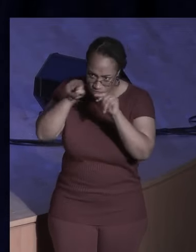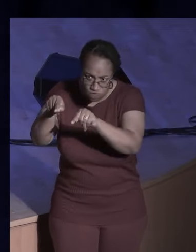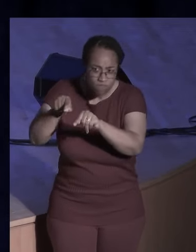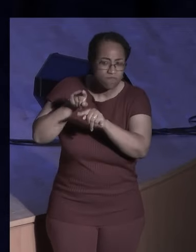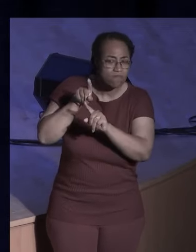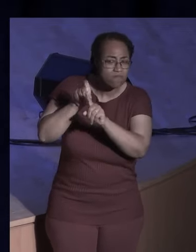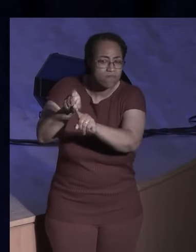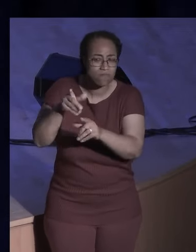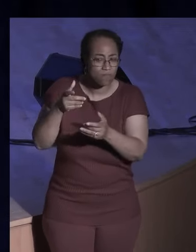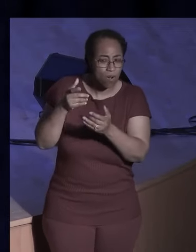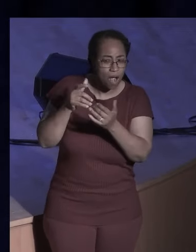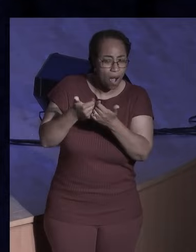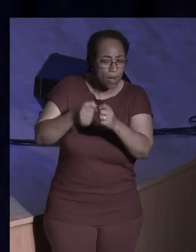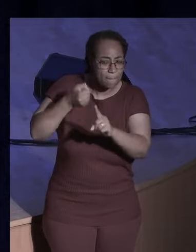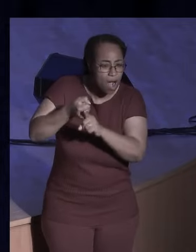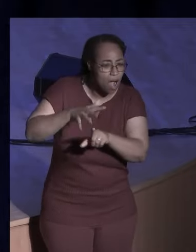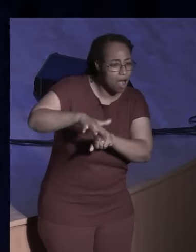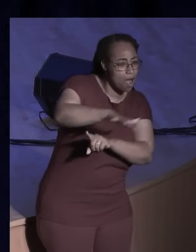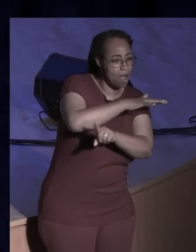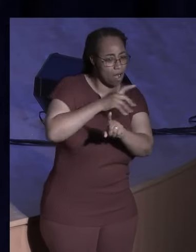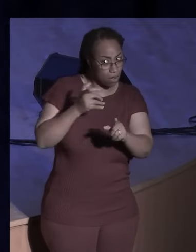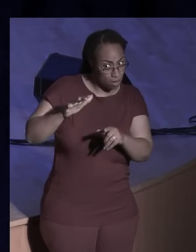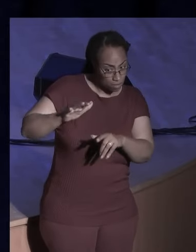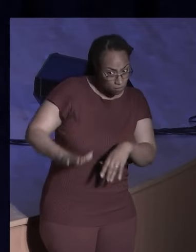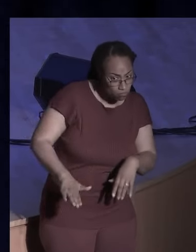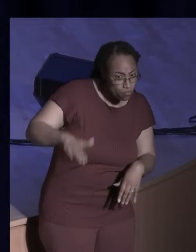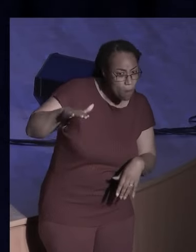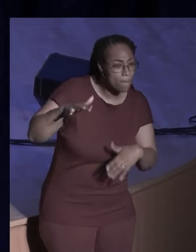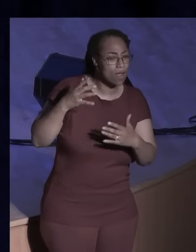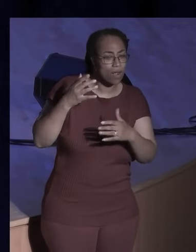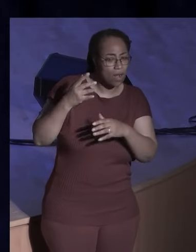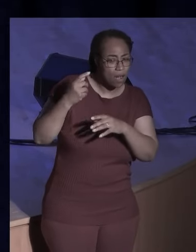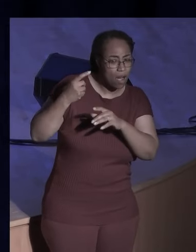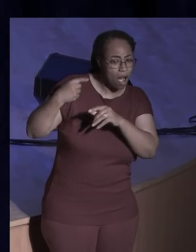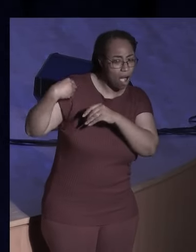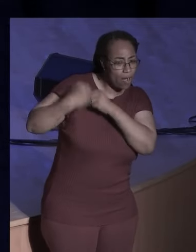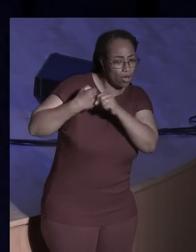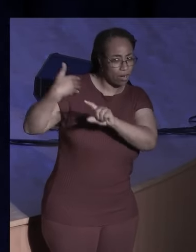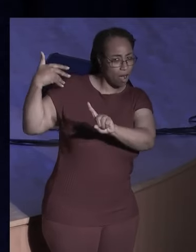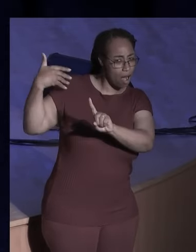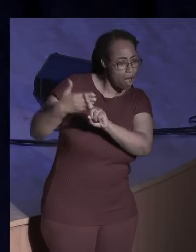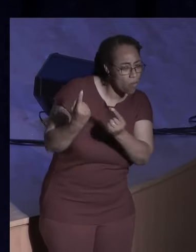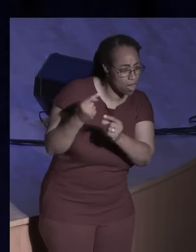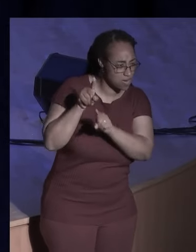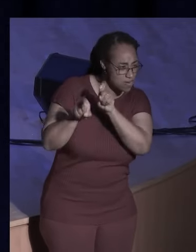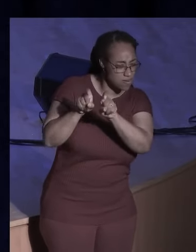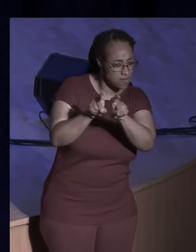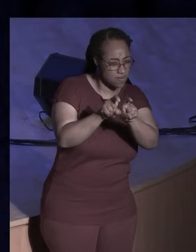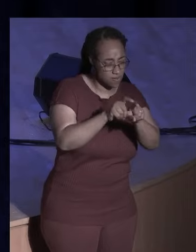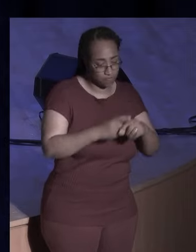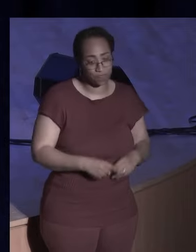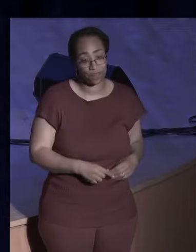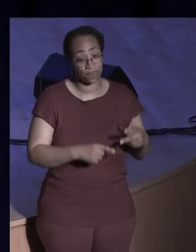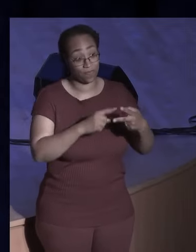policies had on those children, their families, and the larger communities. Volume 2 of that report will be released